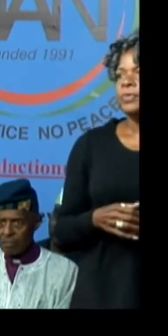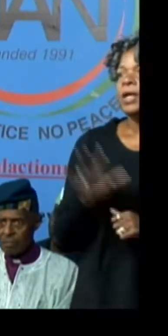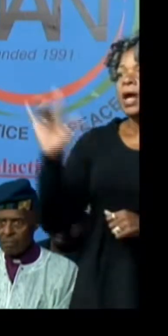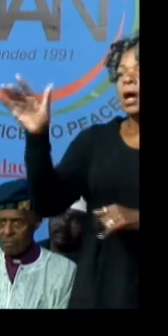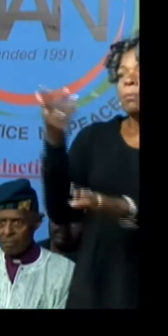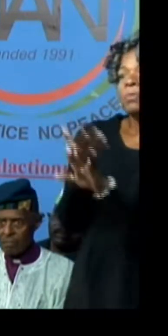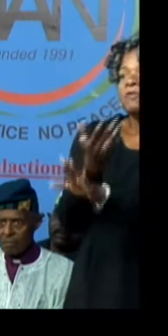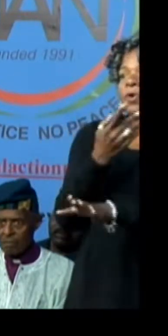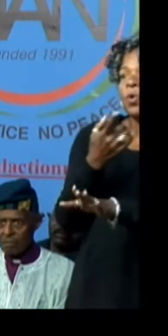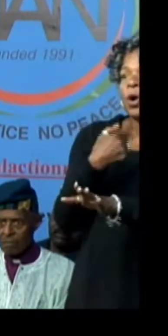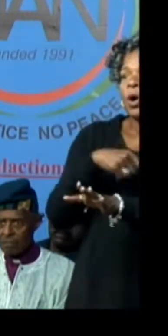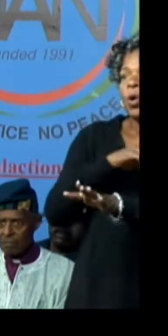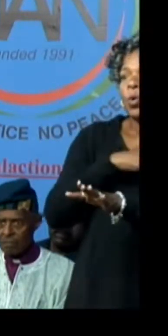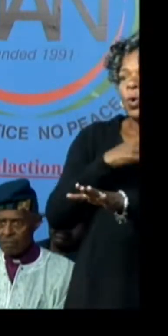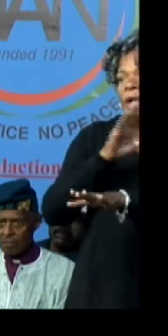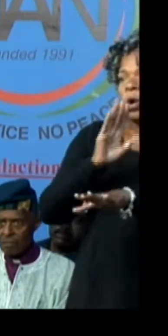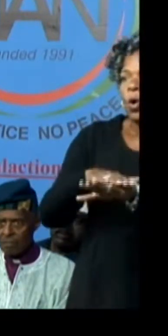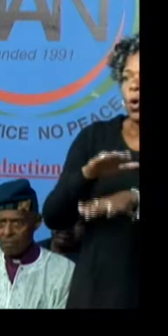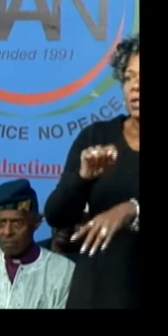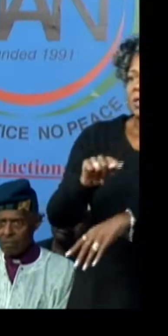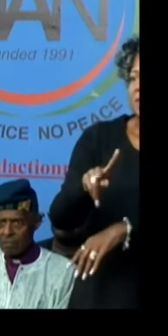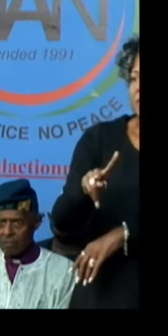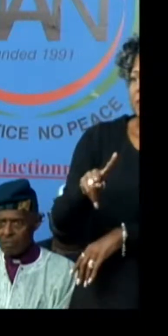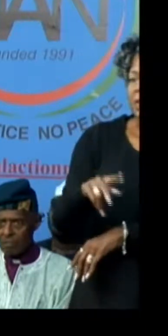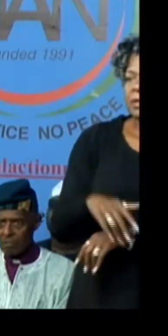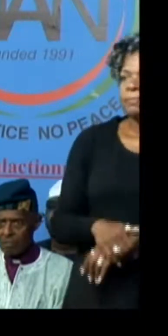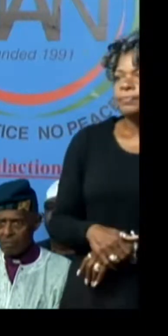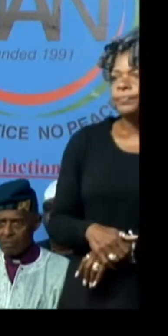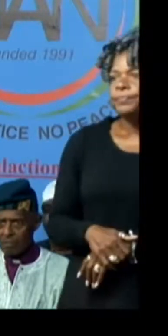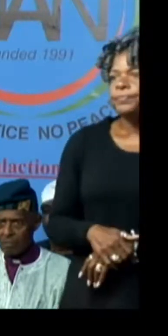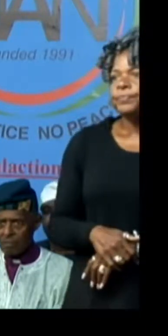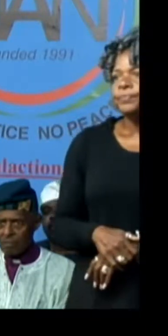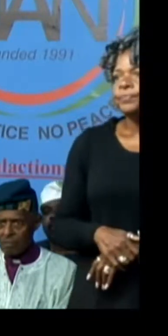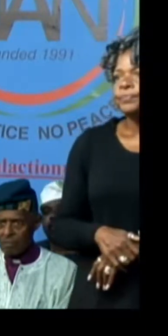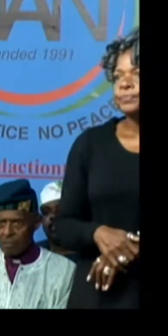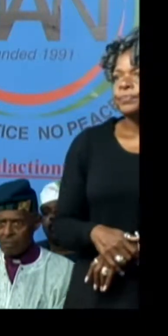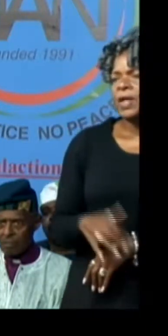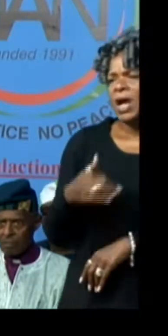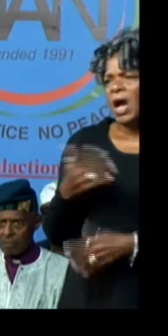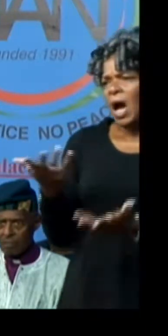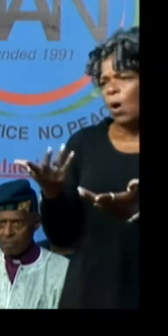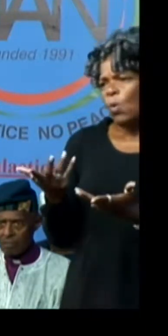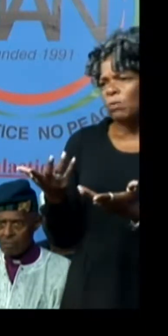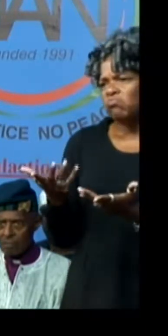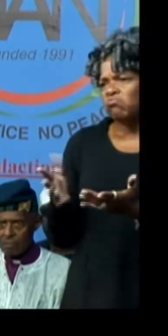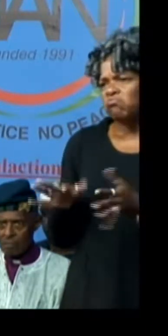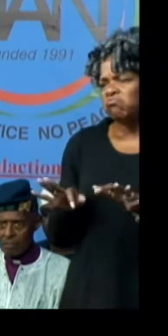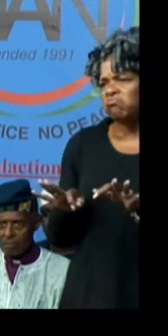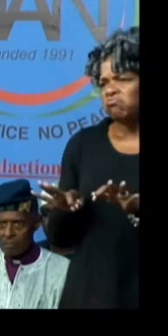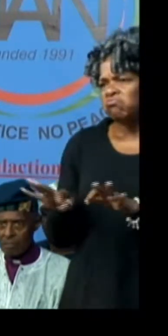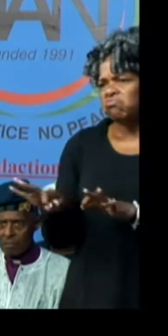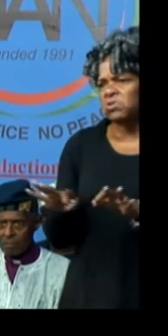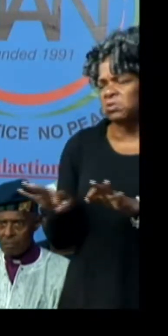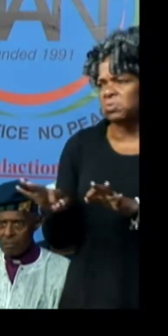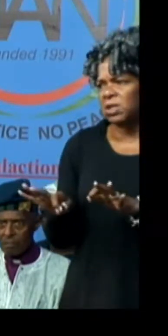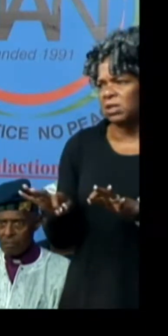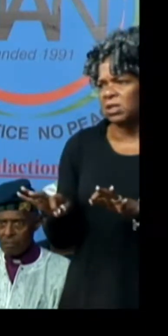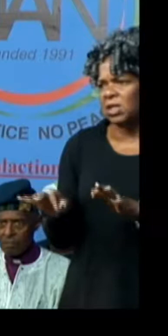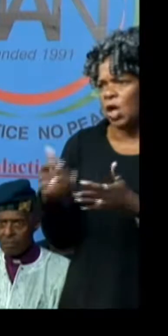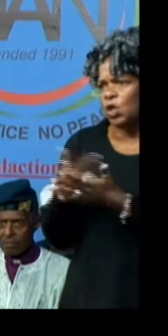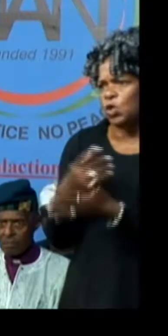when Eric talks about coalition, we certainly have believed